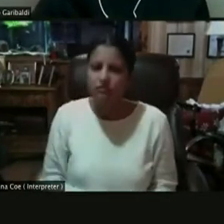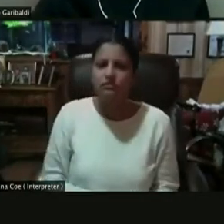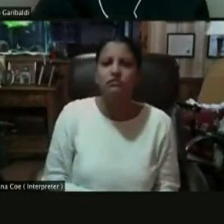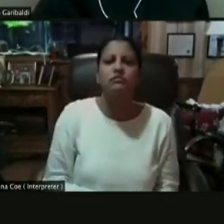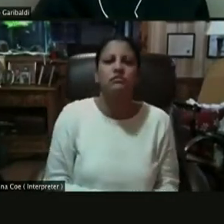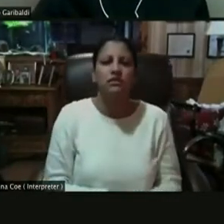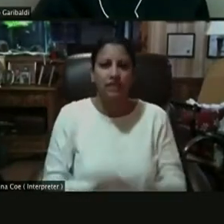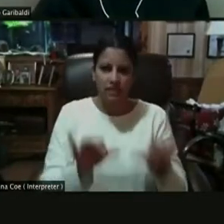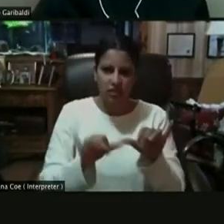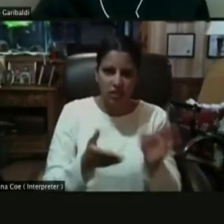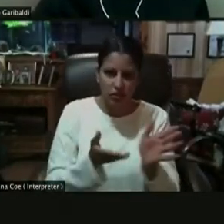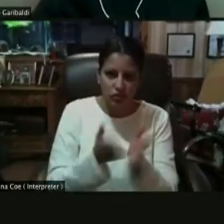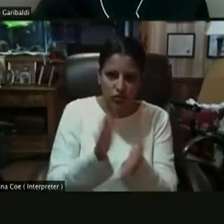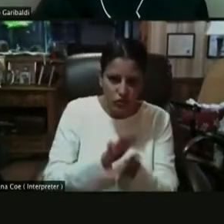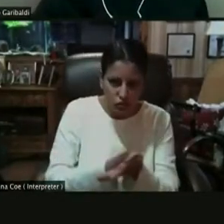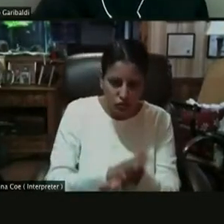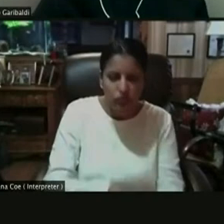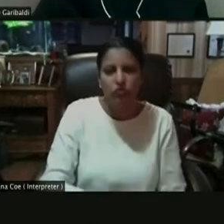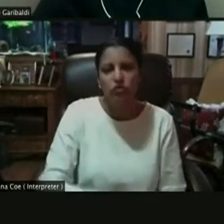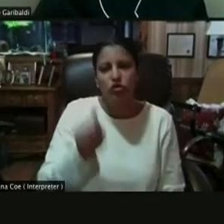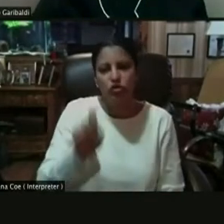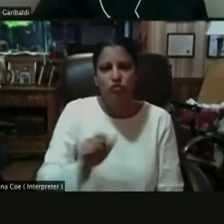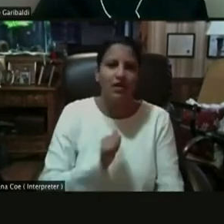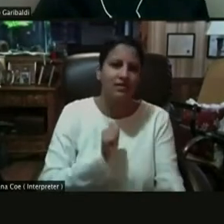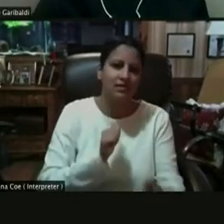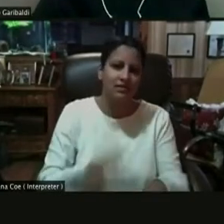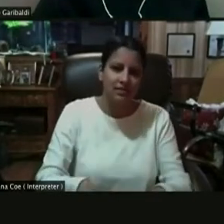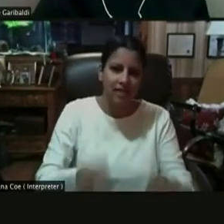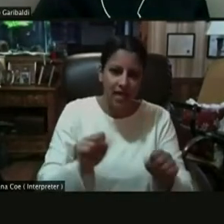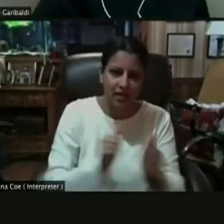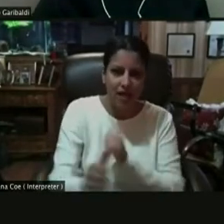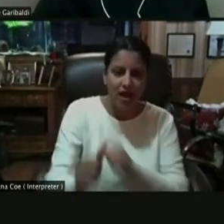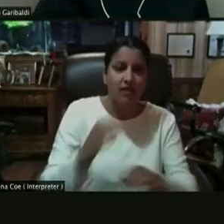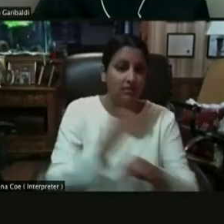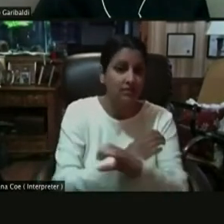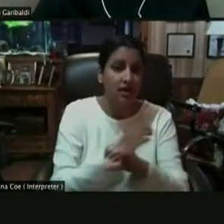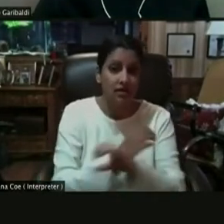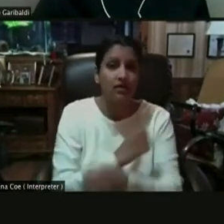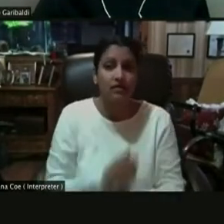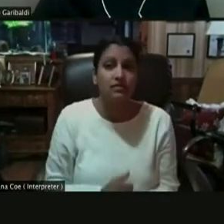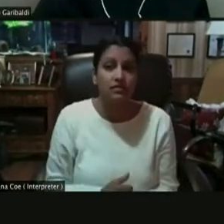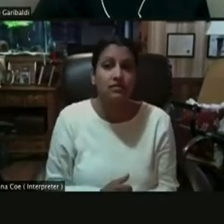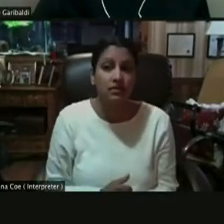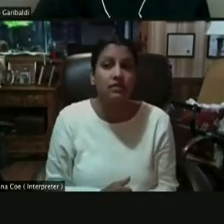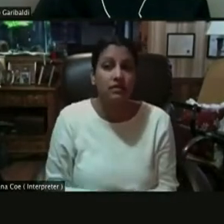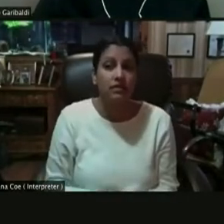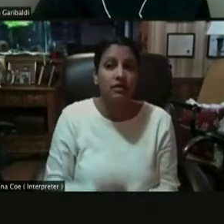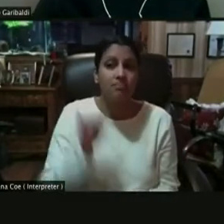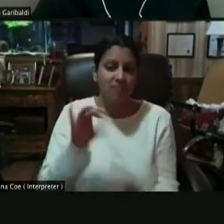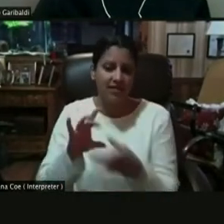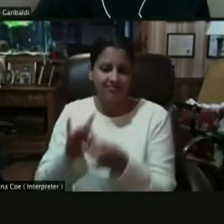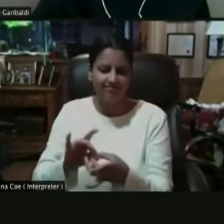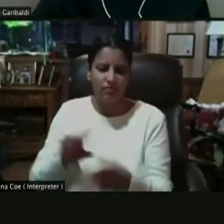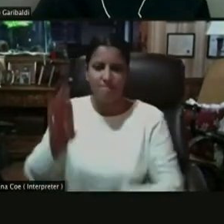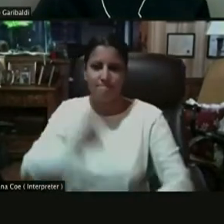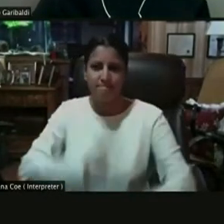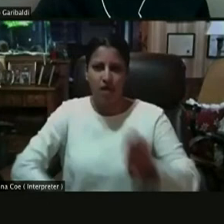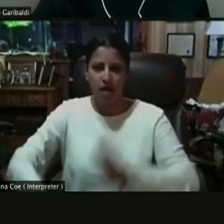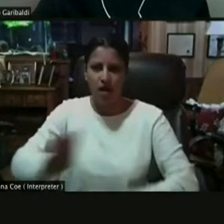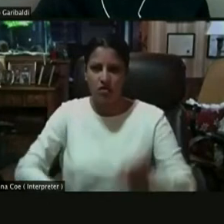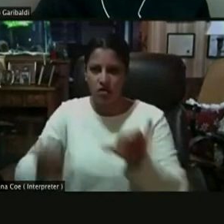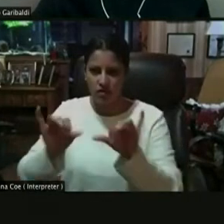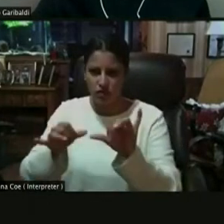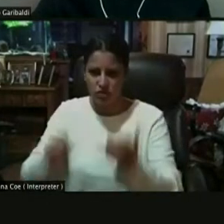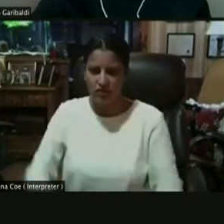go through all of the calculuses. So that's one of the things I can tell you at least about bioengineering. Yeah,